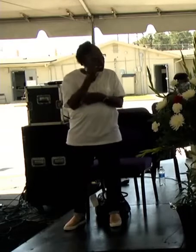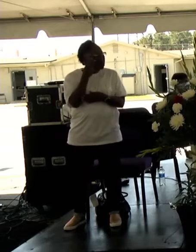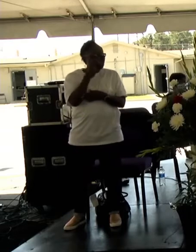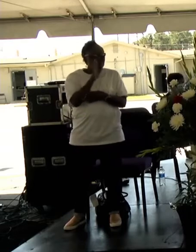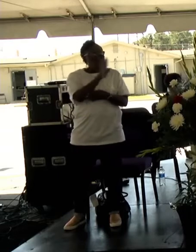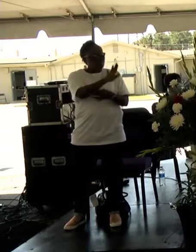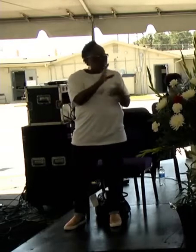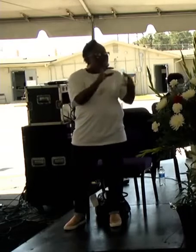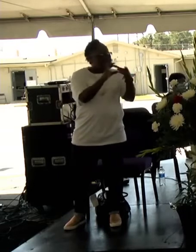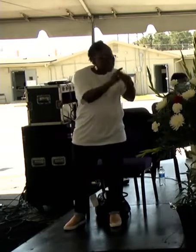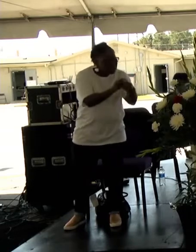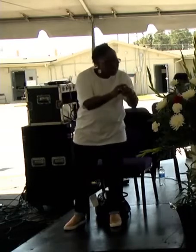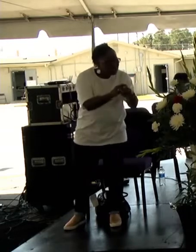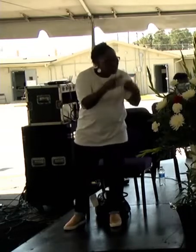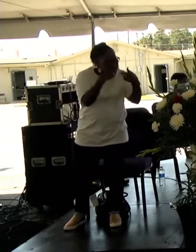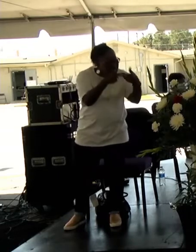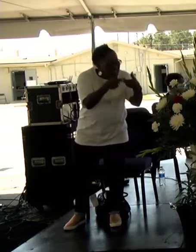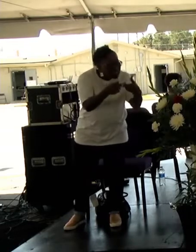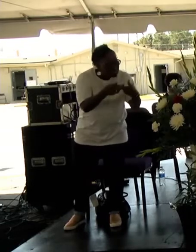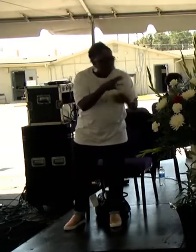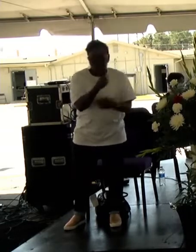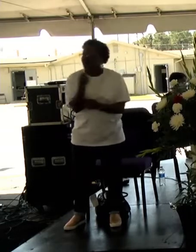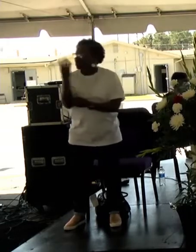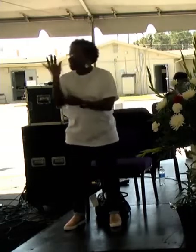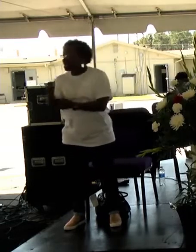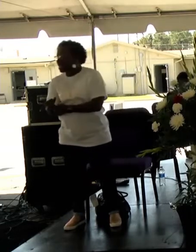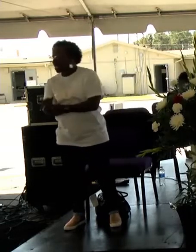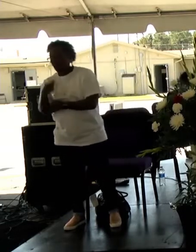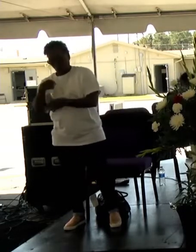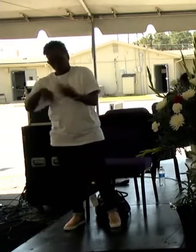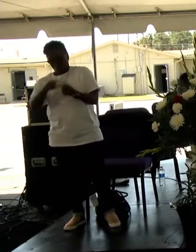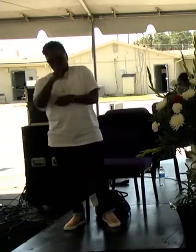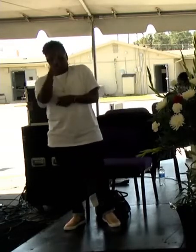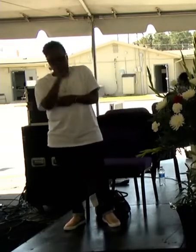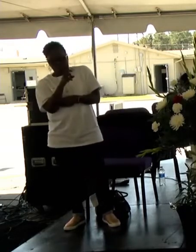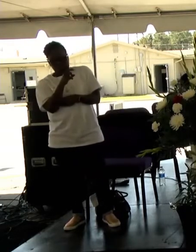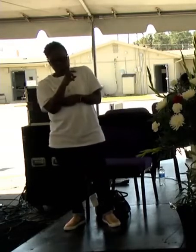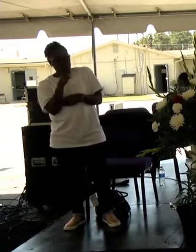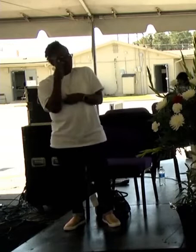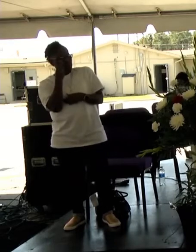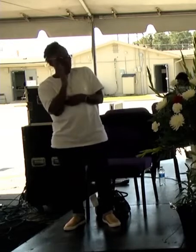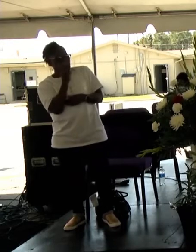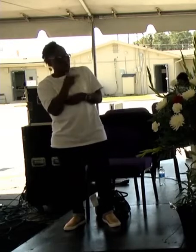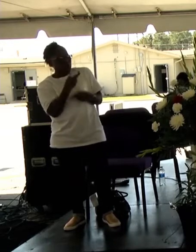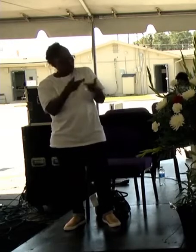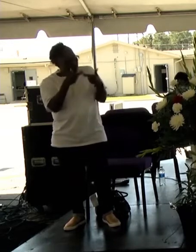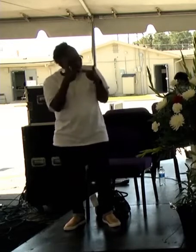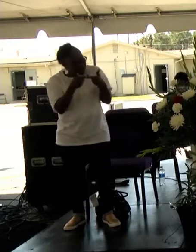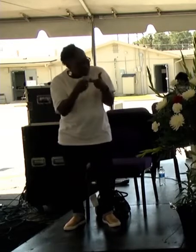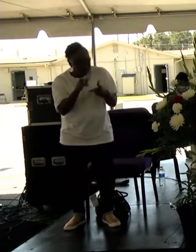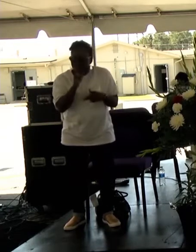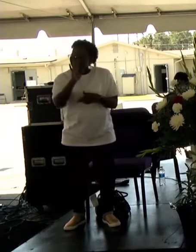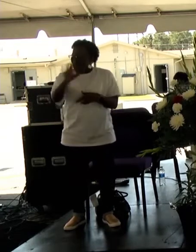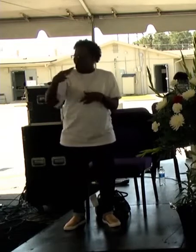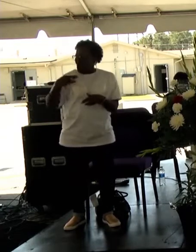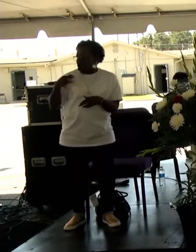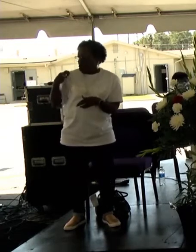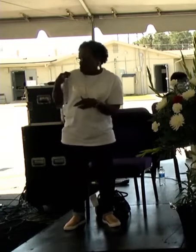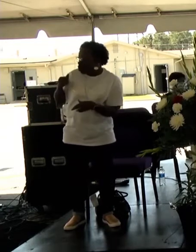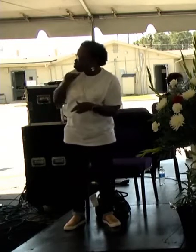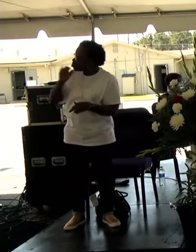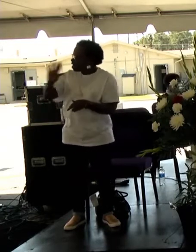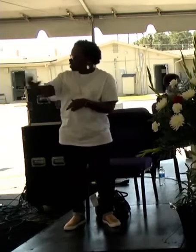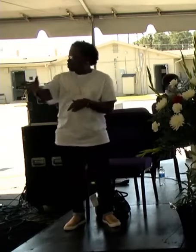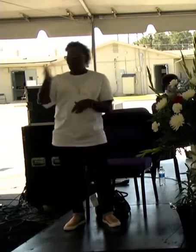at your relationship. And understand, on this Resurrection Sunday, we've got to check out our relationship. I didn't say check out your clothes and check out your